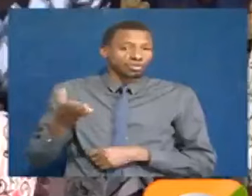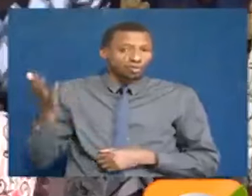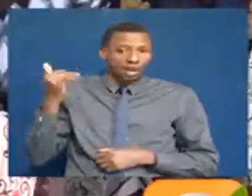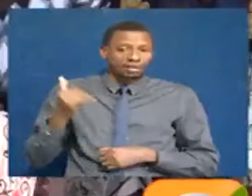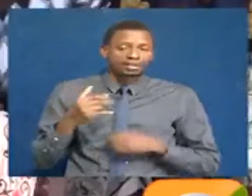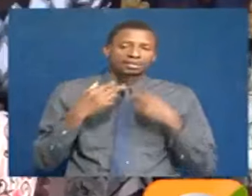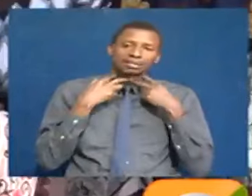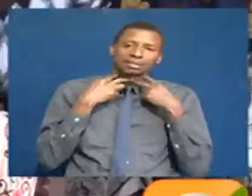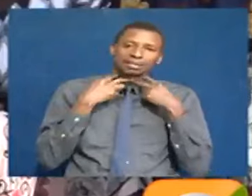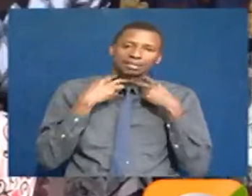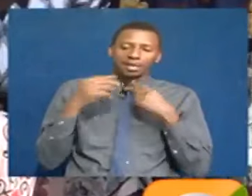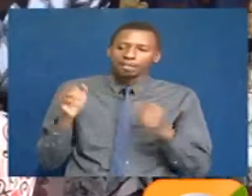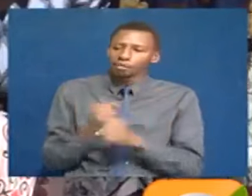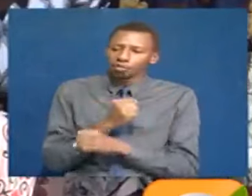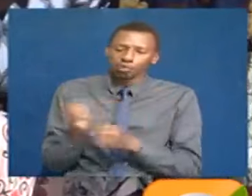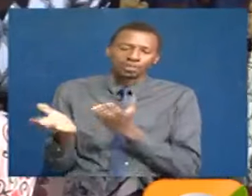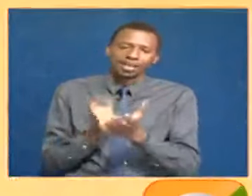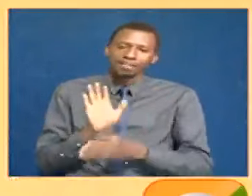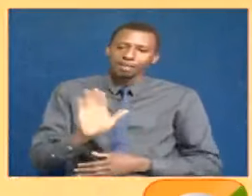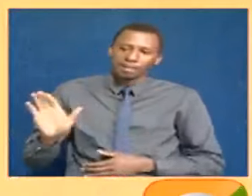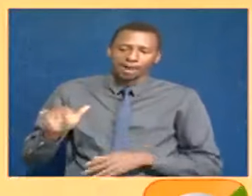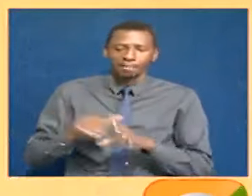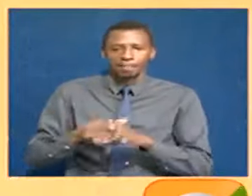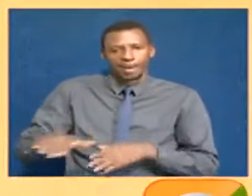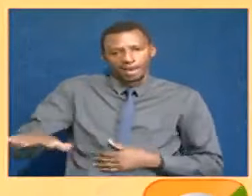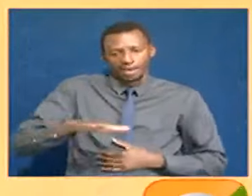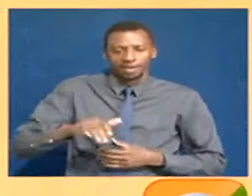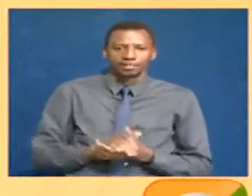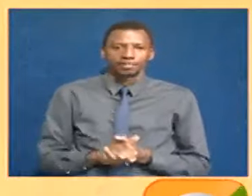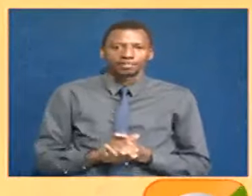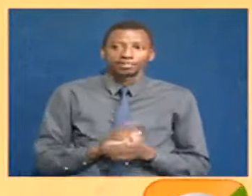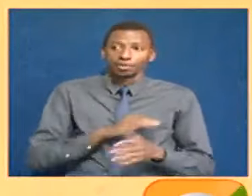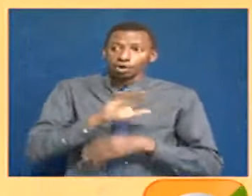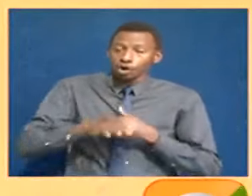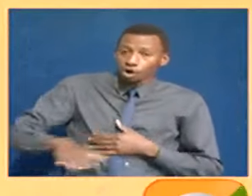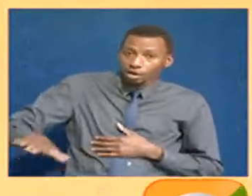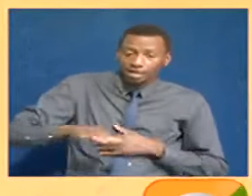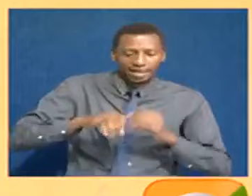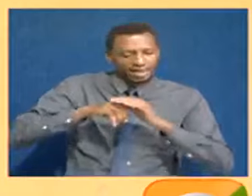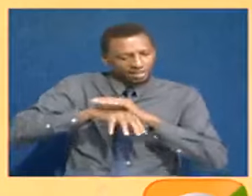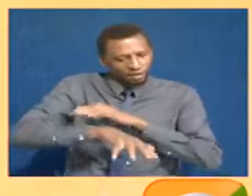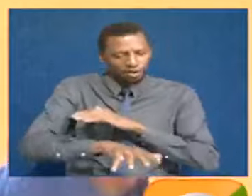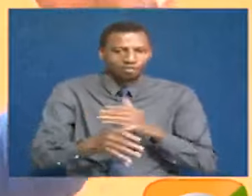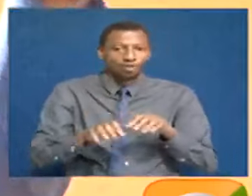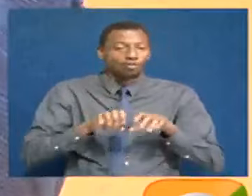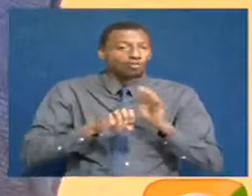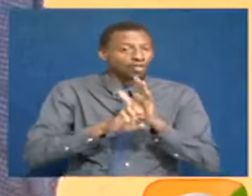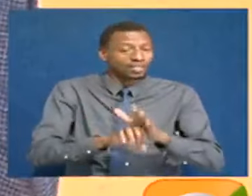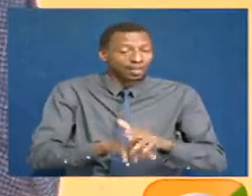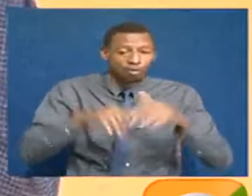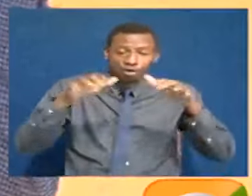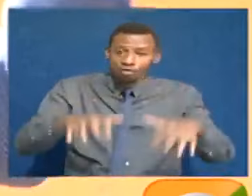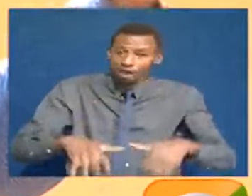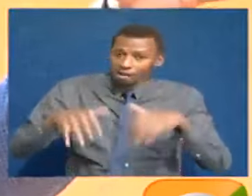their ability to effectively serve their constituents. Sector zote ziko devolved kama kilimo. Ni afadhali kupatikana